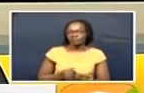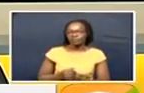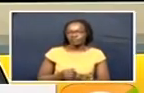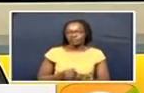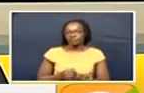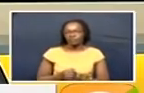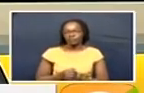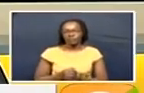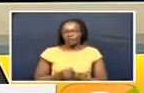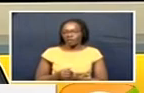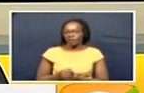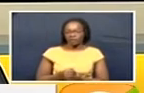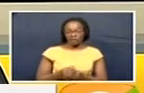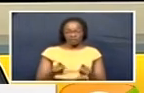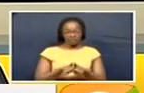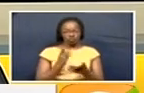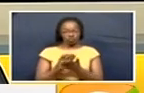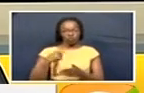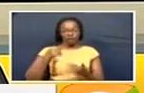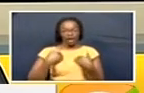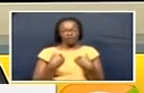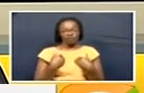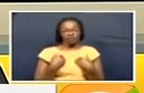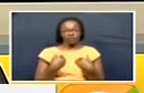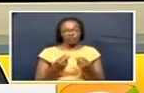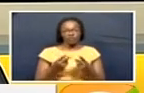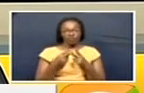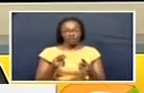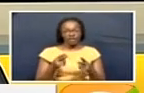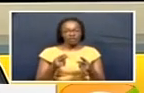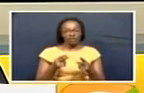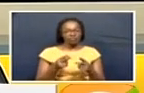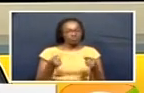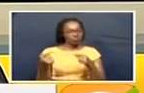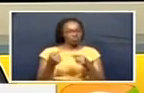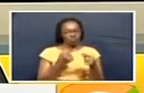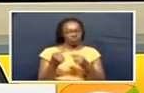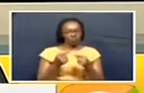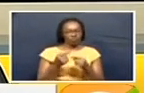We've had a lot of also probably some very contentious issues during our term.